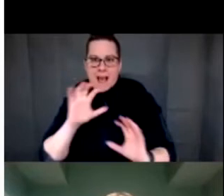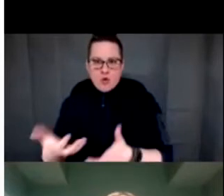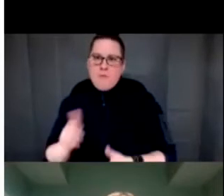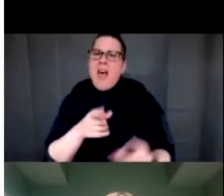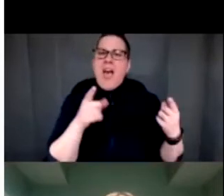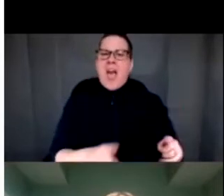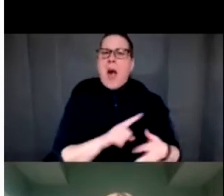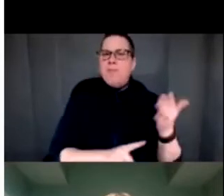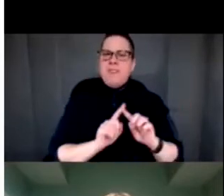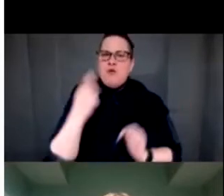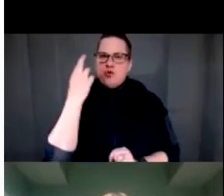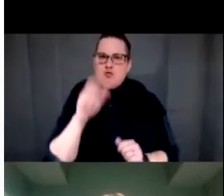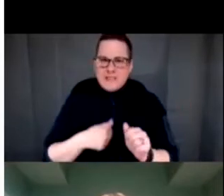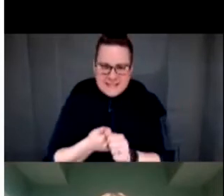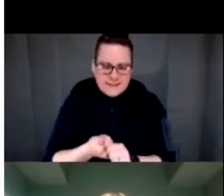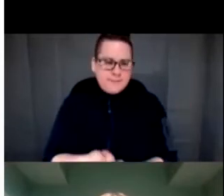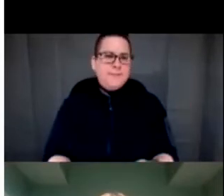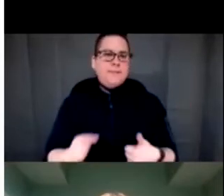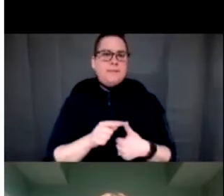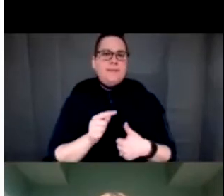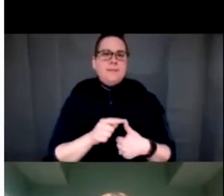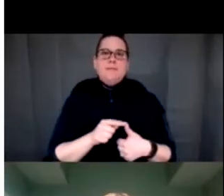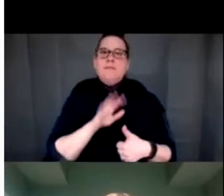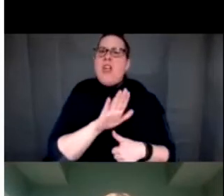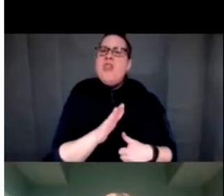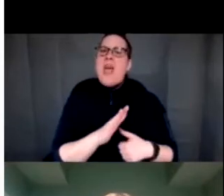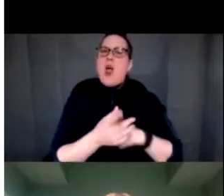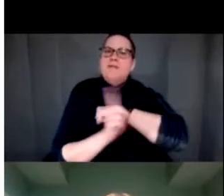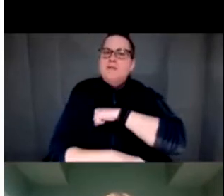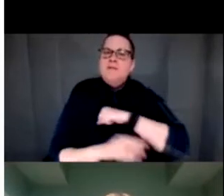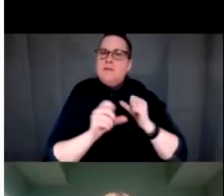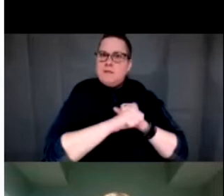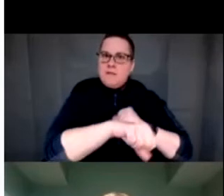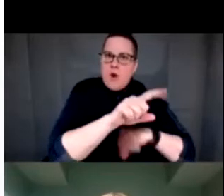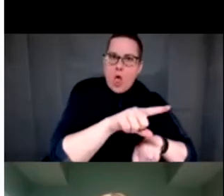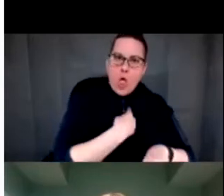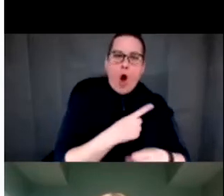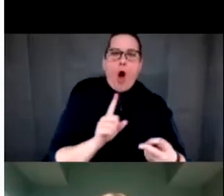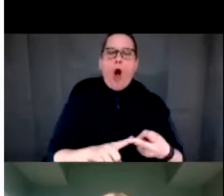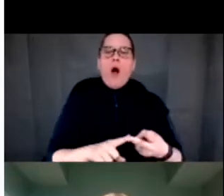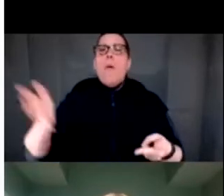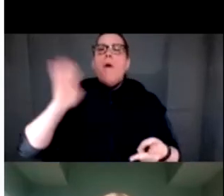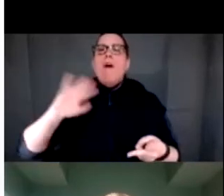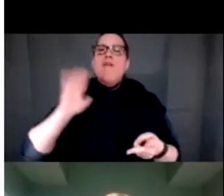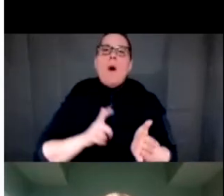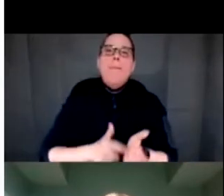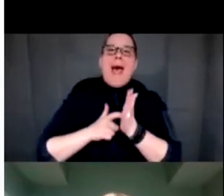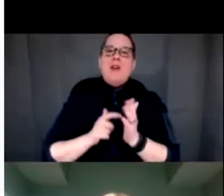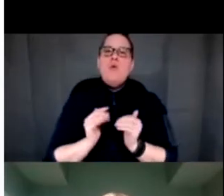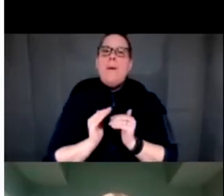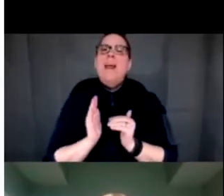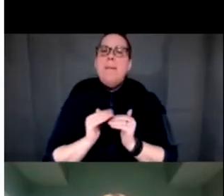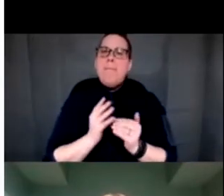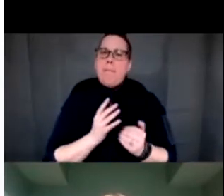several reasons, including longer sentences and mandatory minimum sentencing that occurred largely in the 80s and